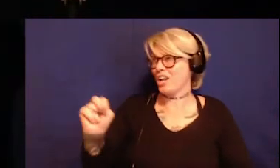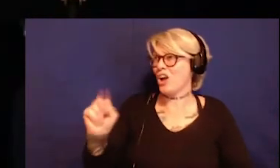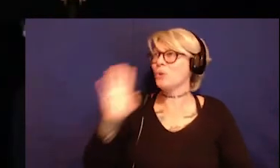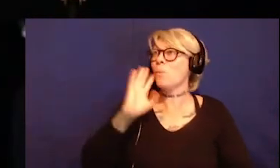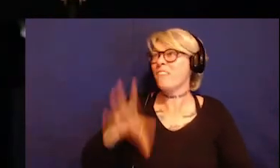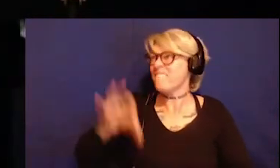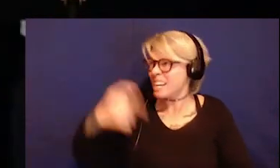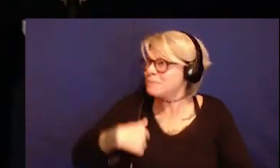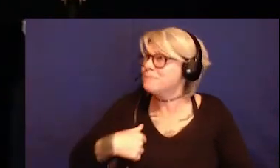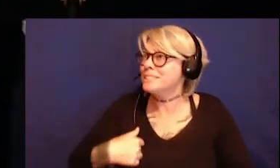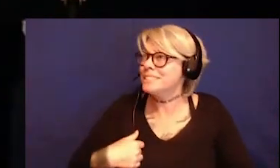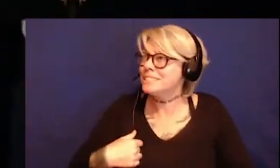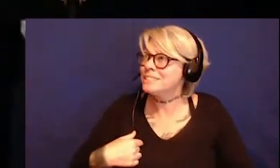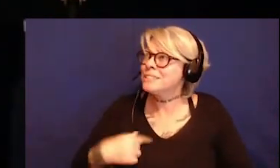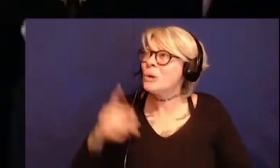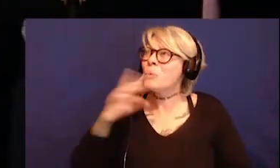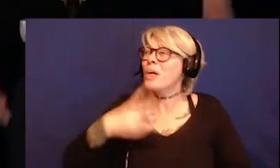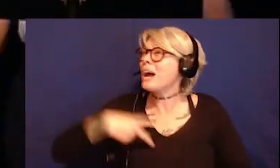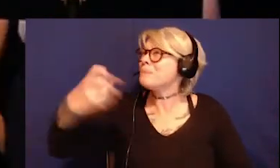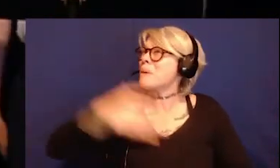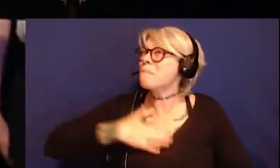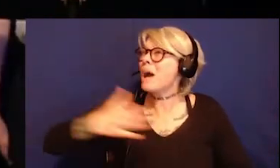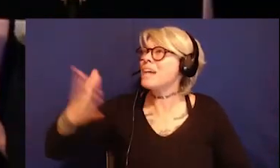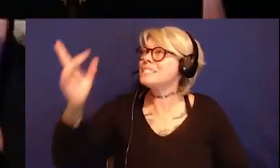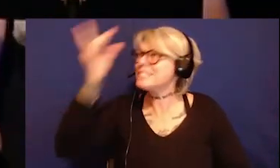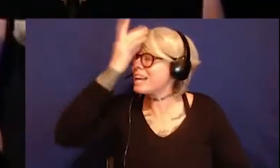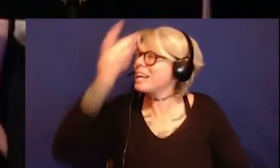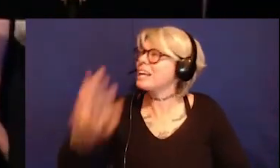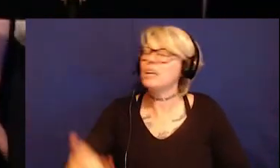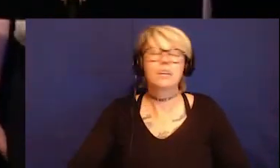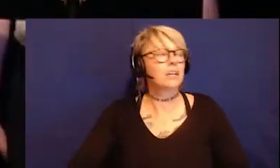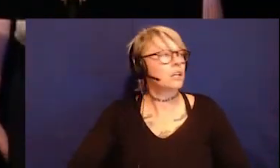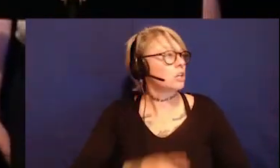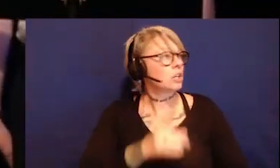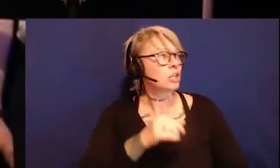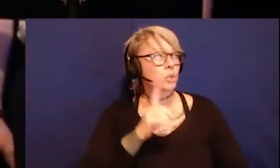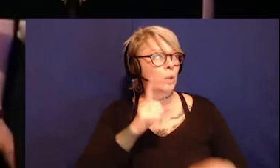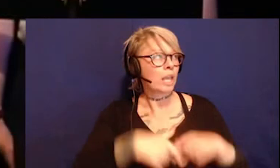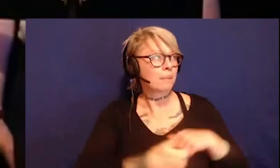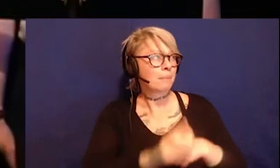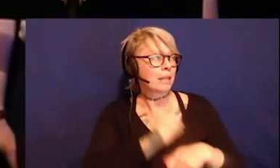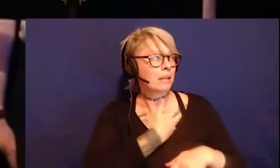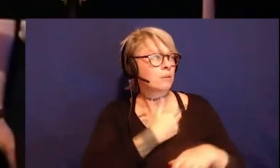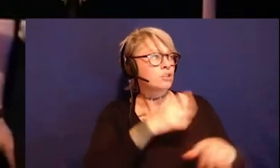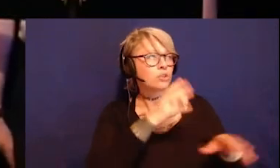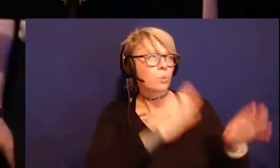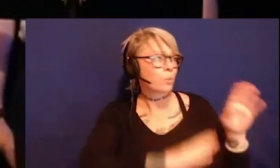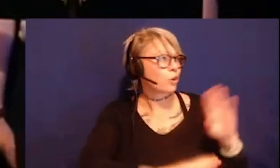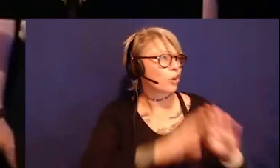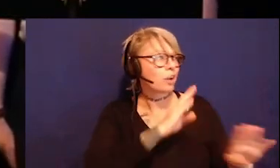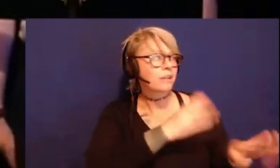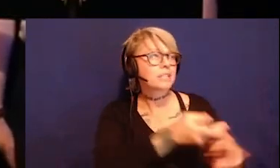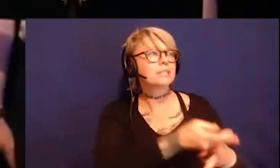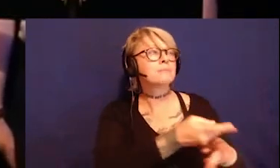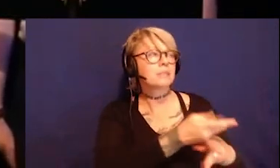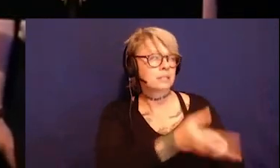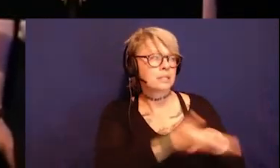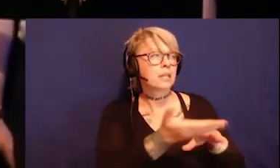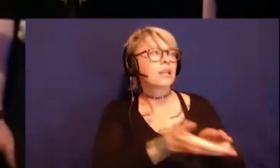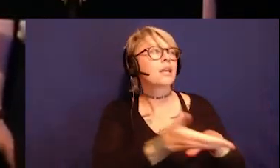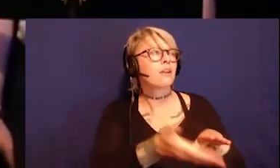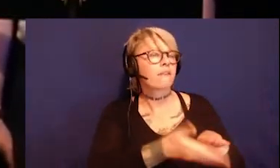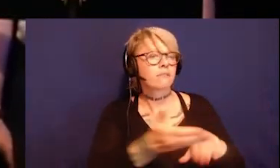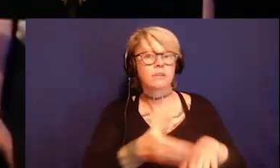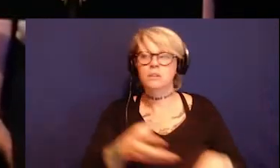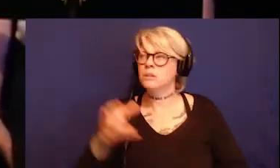find me and take away my dad. You can't put this on me. Don't worry. It's all being taken care of.